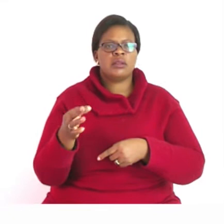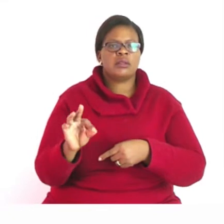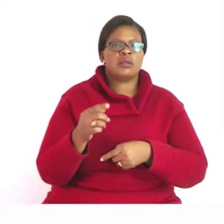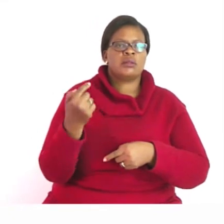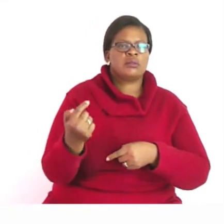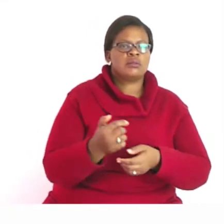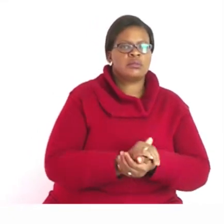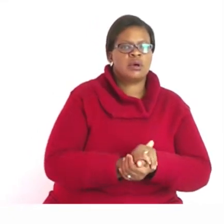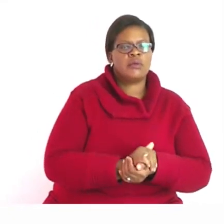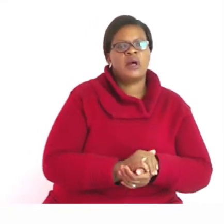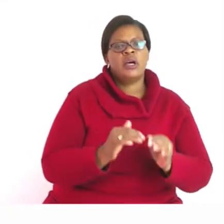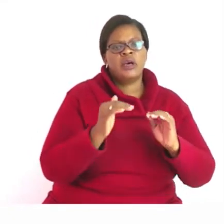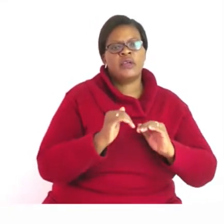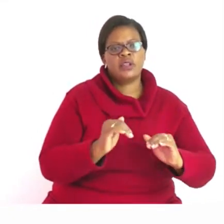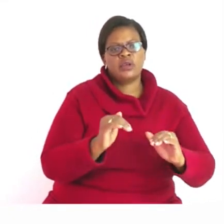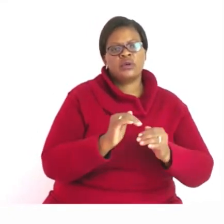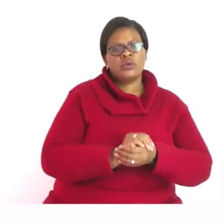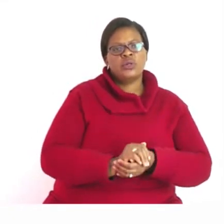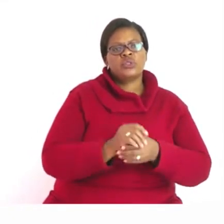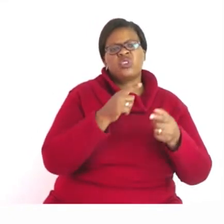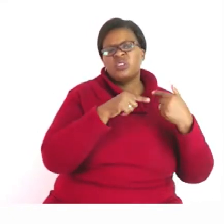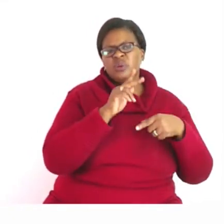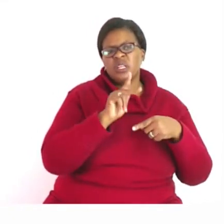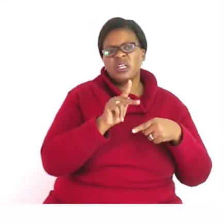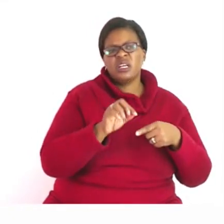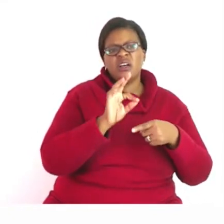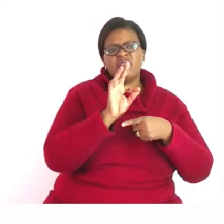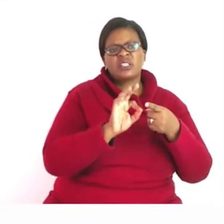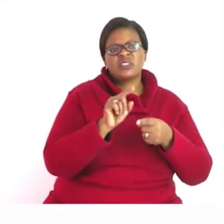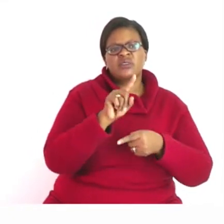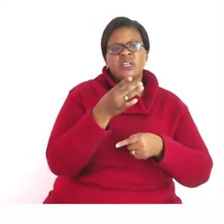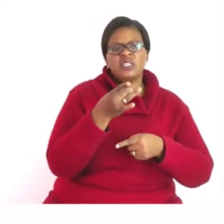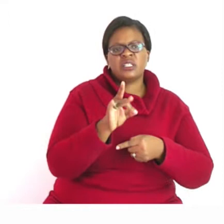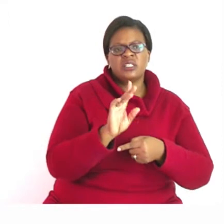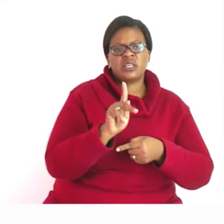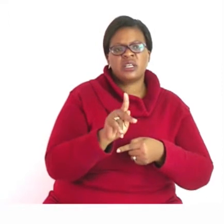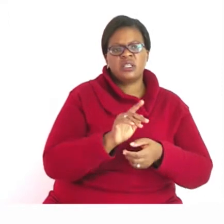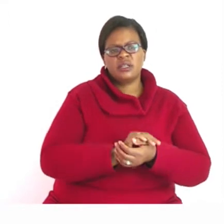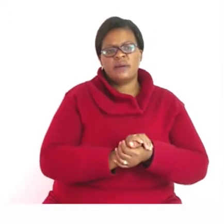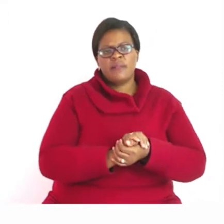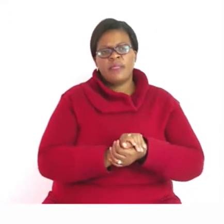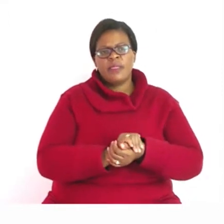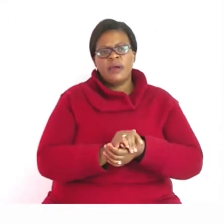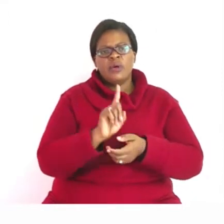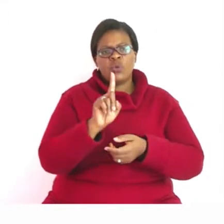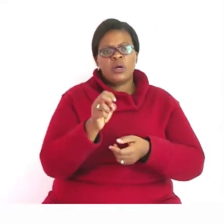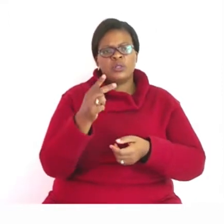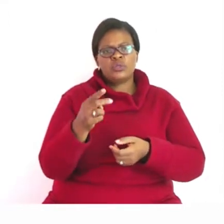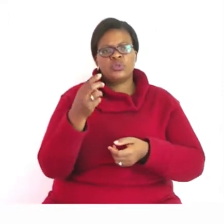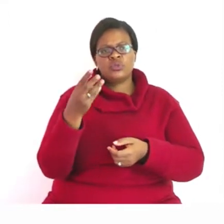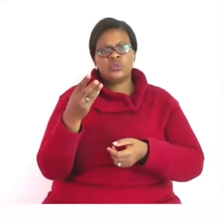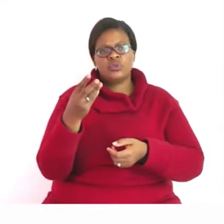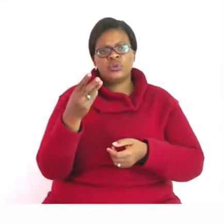and 18. I'll repeat that again. The factors of 18 are 1, 2, 3,